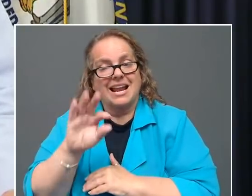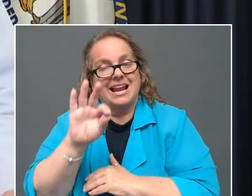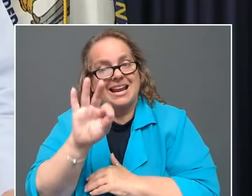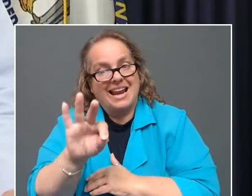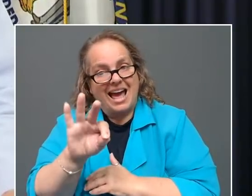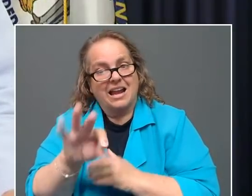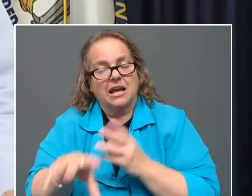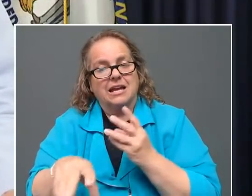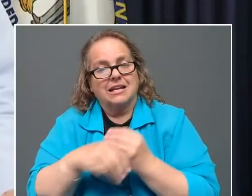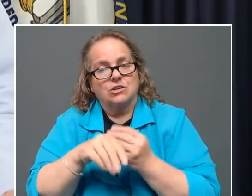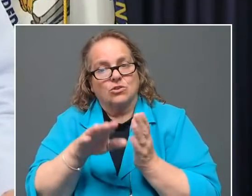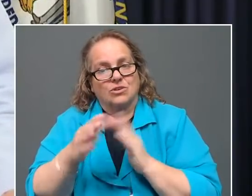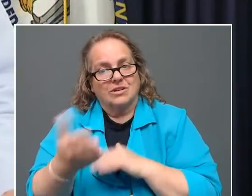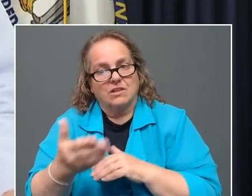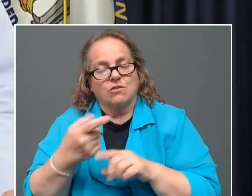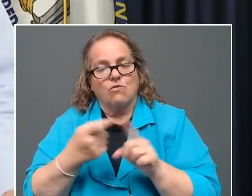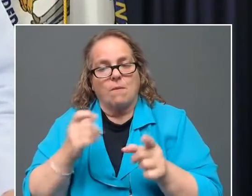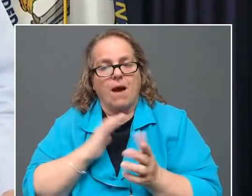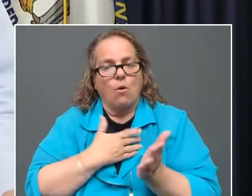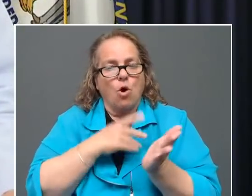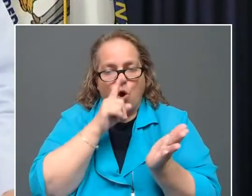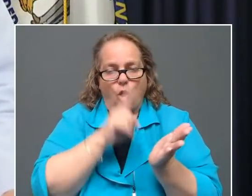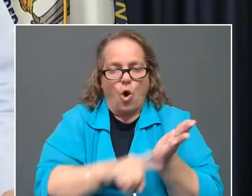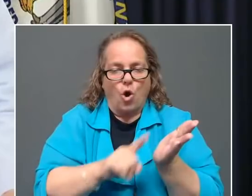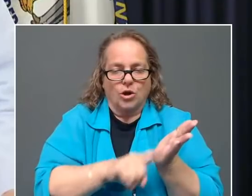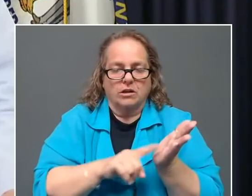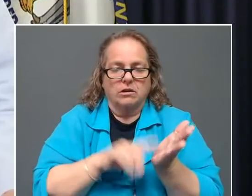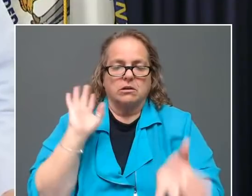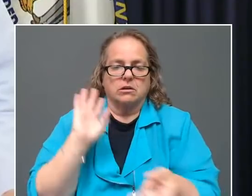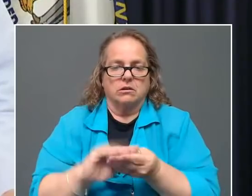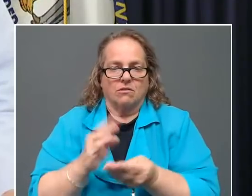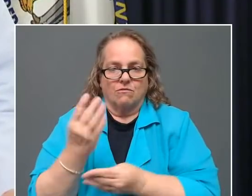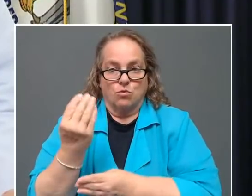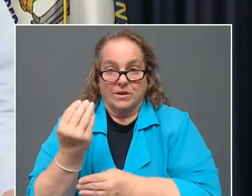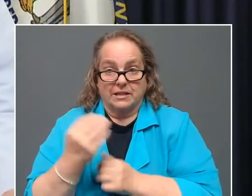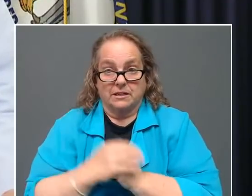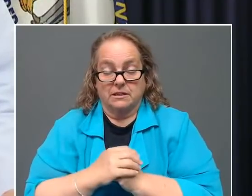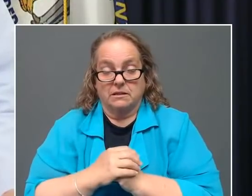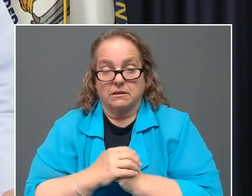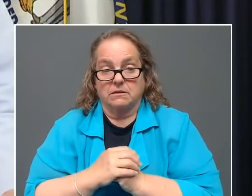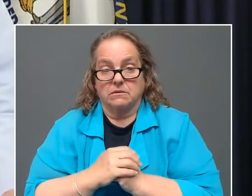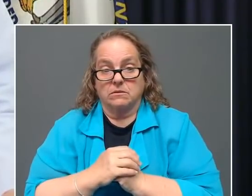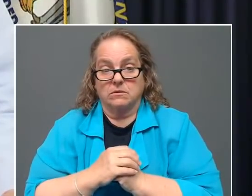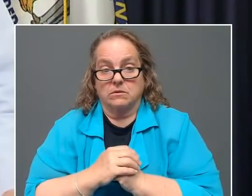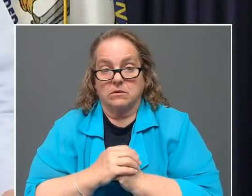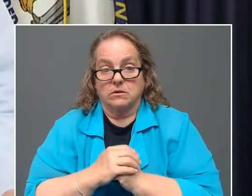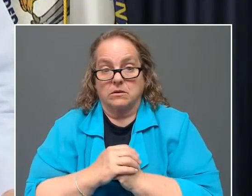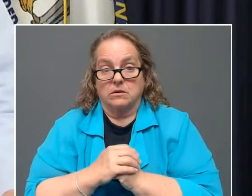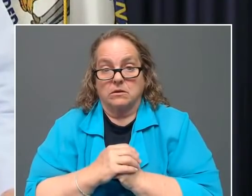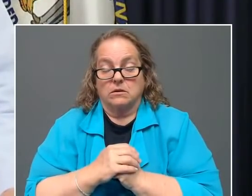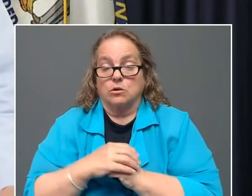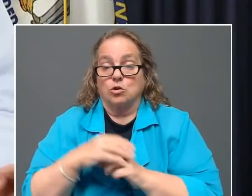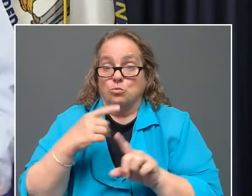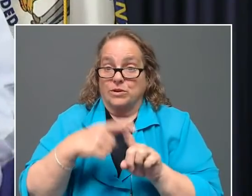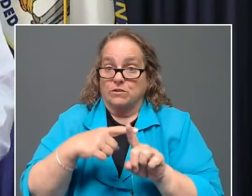deaths from our audit for a total of 14. We had a positivity rate of